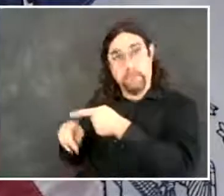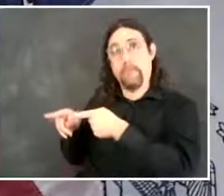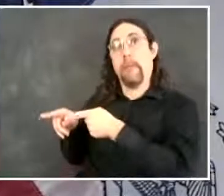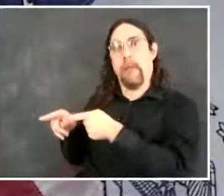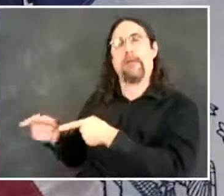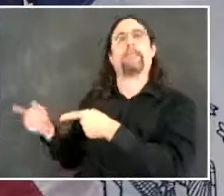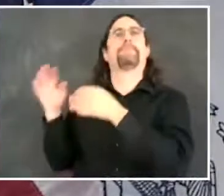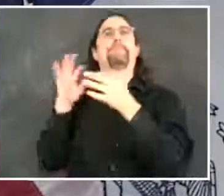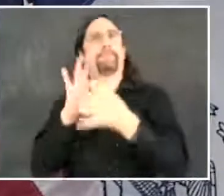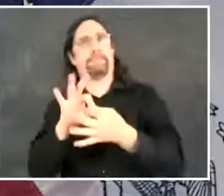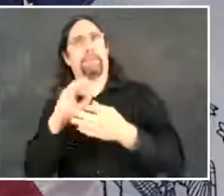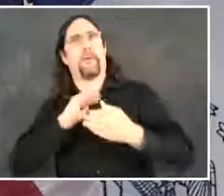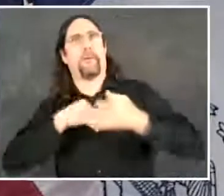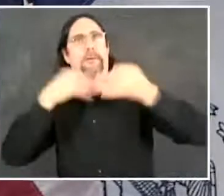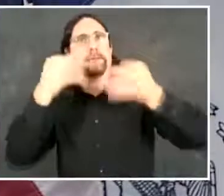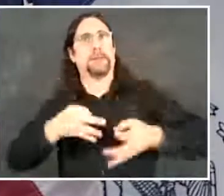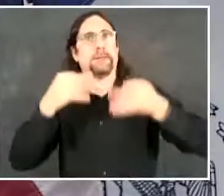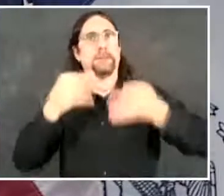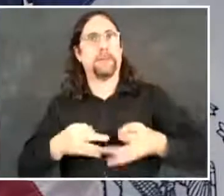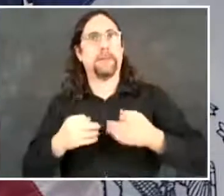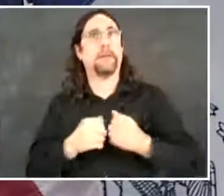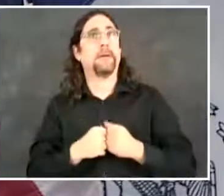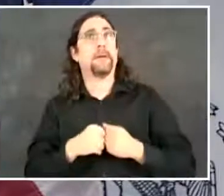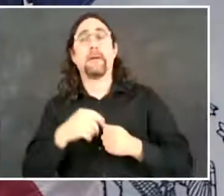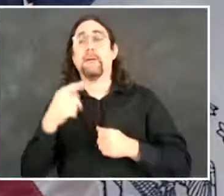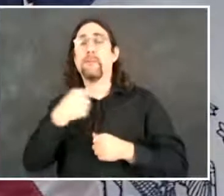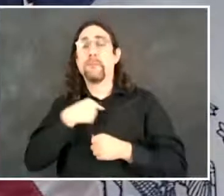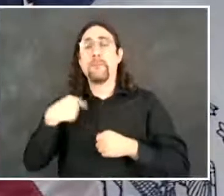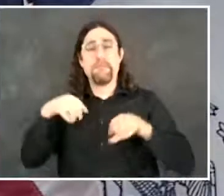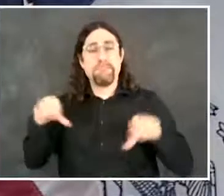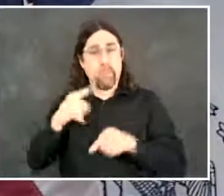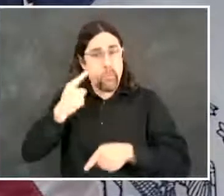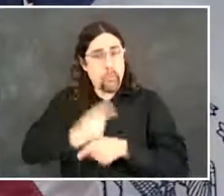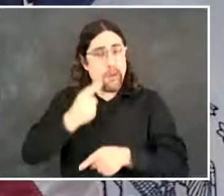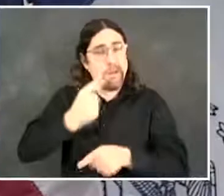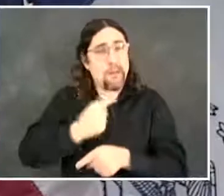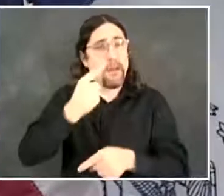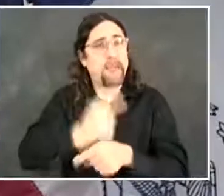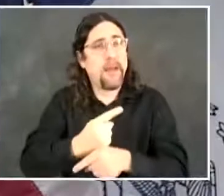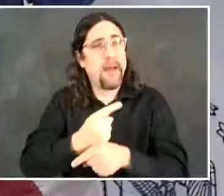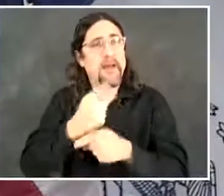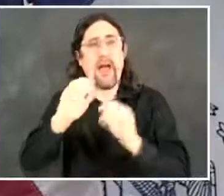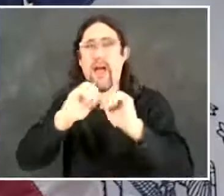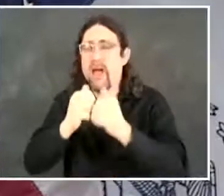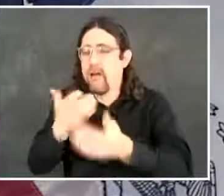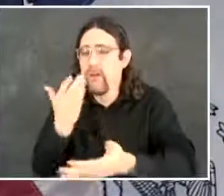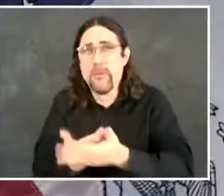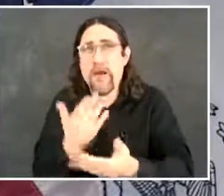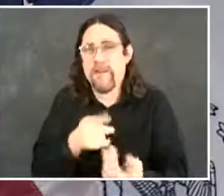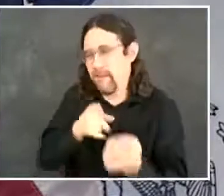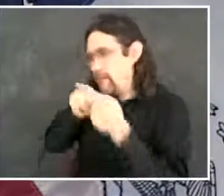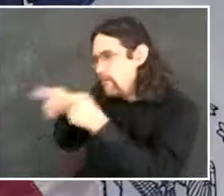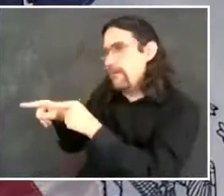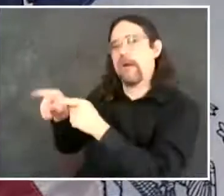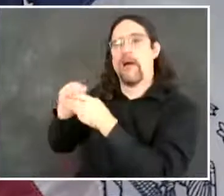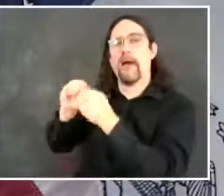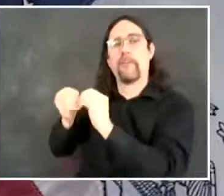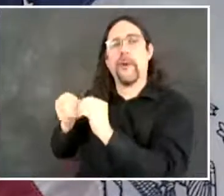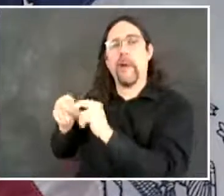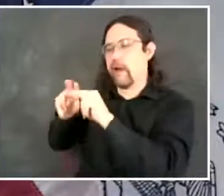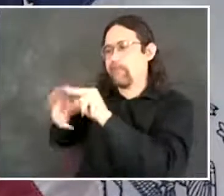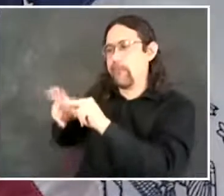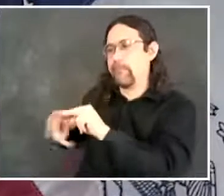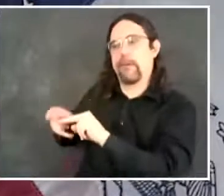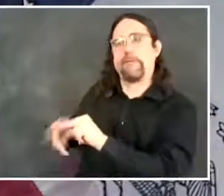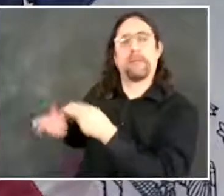were to be less disciplined, you would see it pretty quickly start to come true, unfortunately, in those indicators in a negative